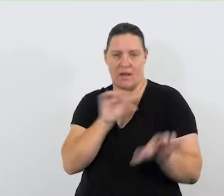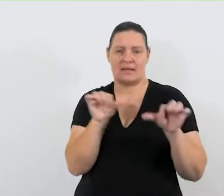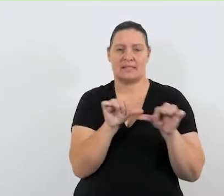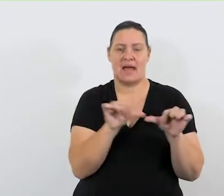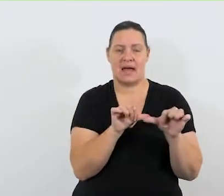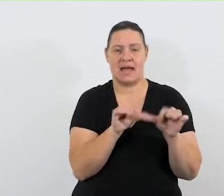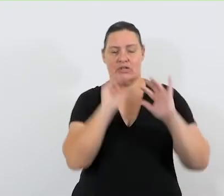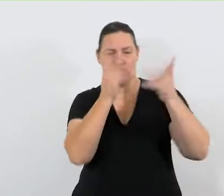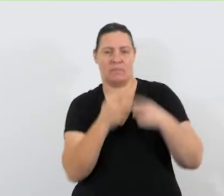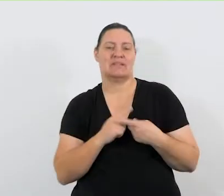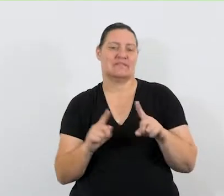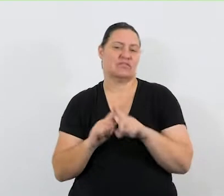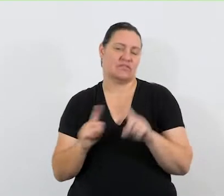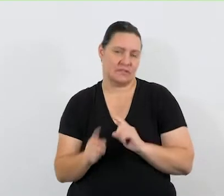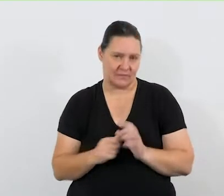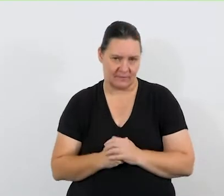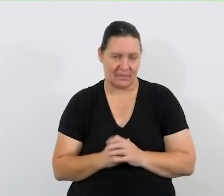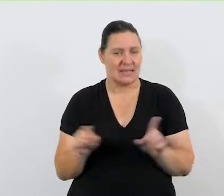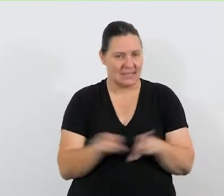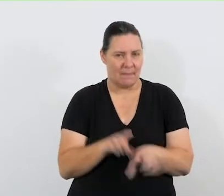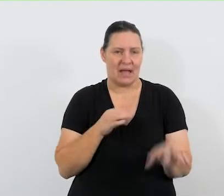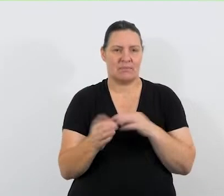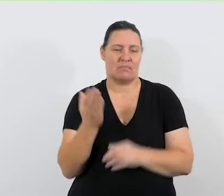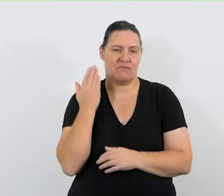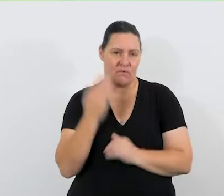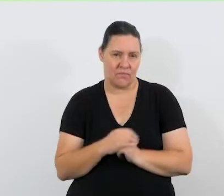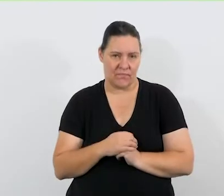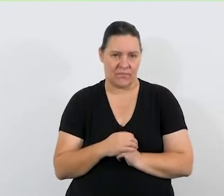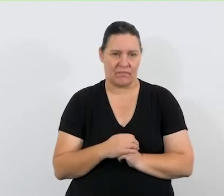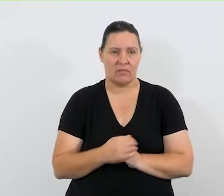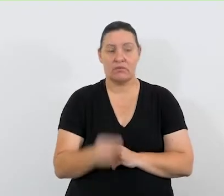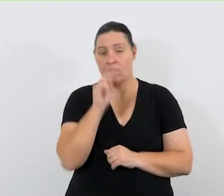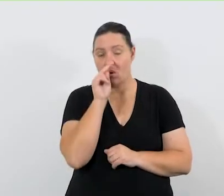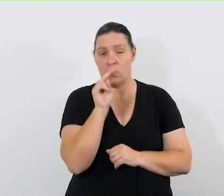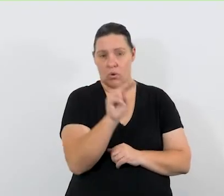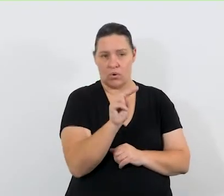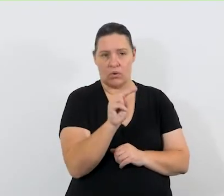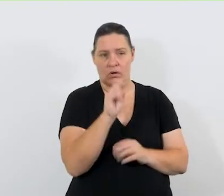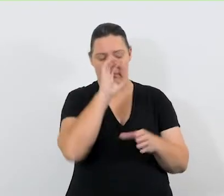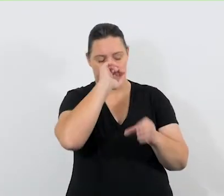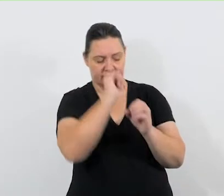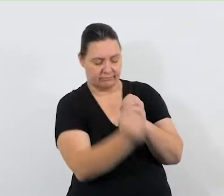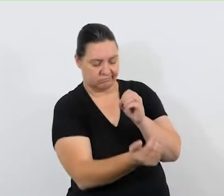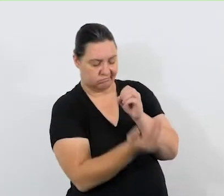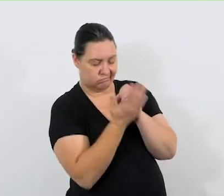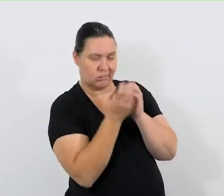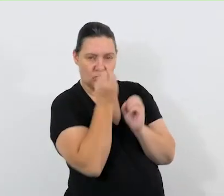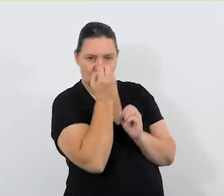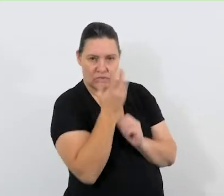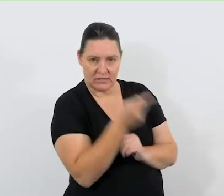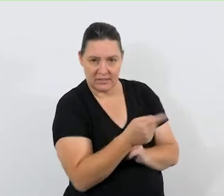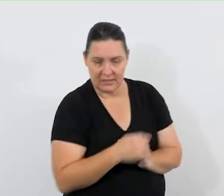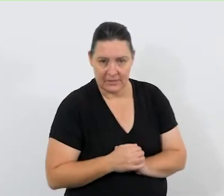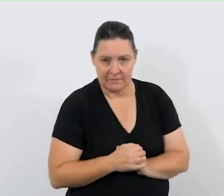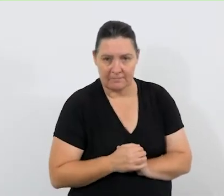have different sizes and shapes, just like we have explained. So now we are going to look at a micrograph of